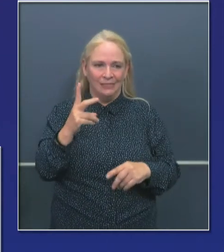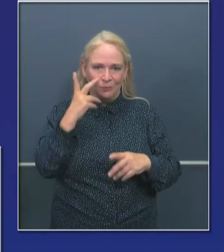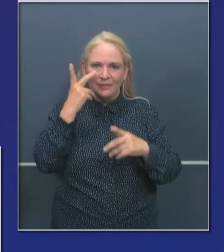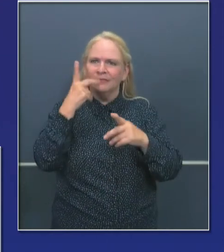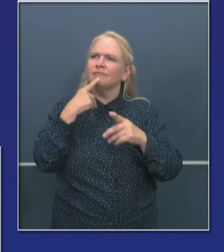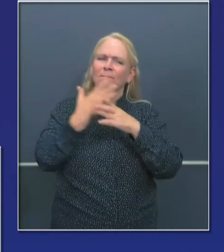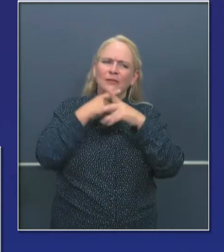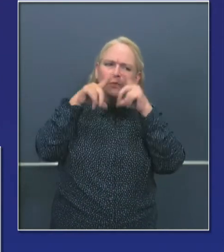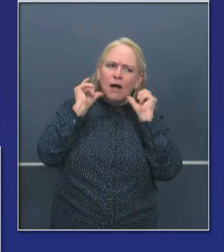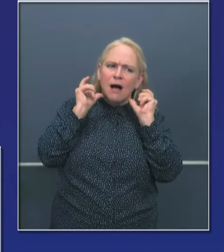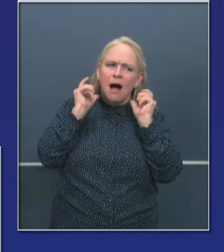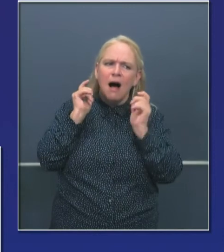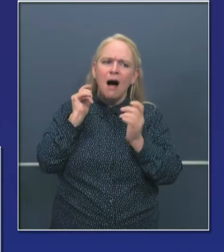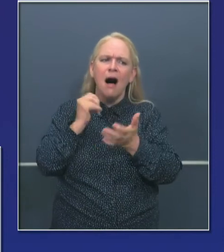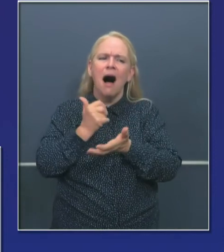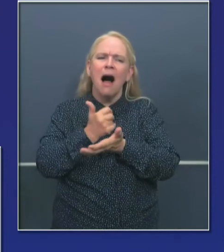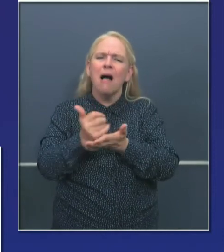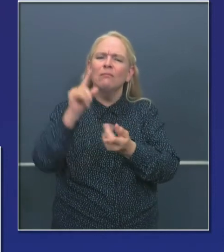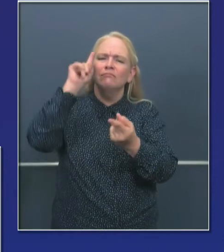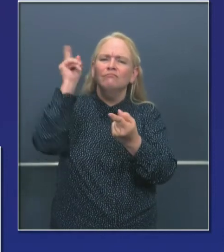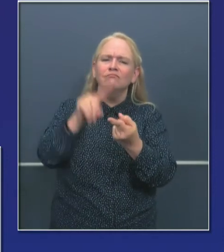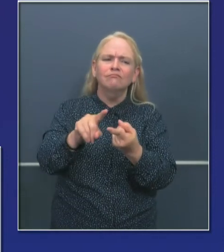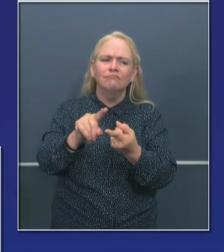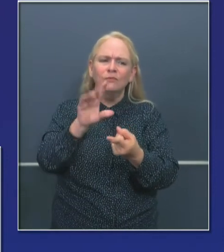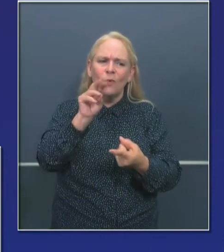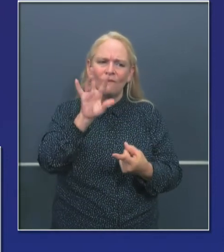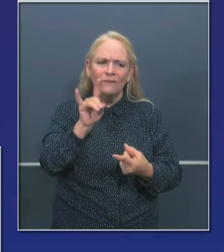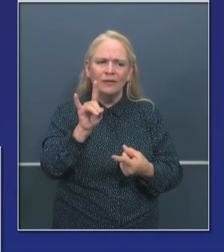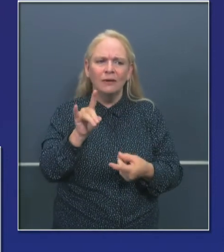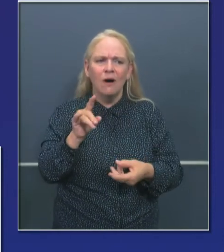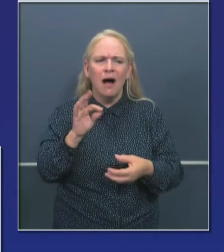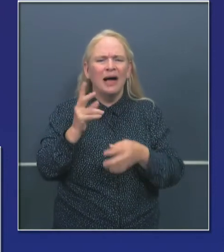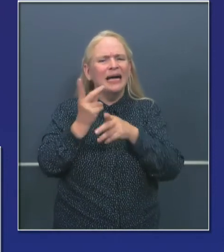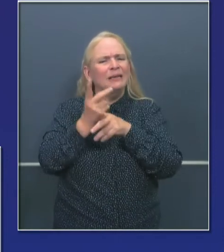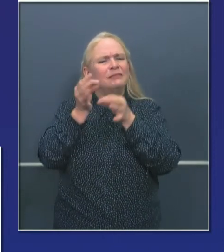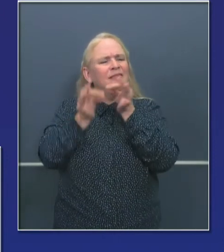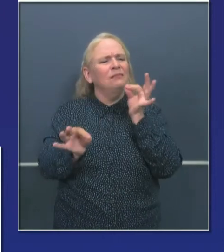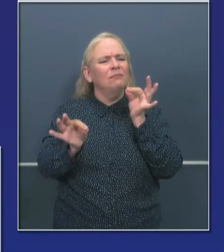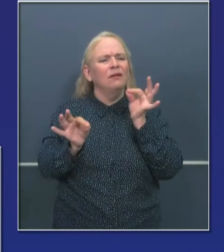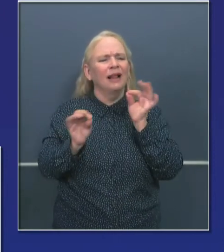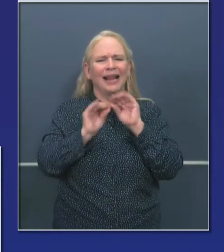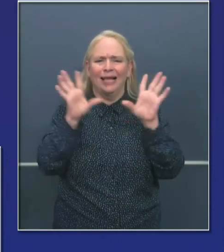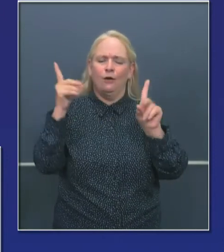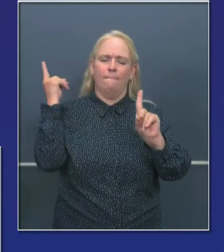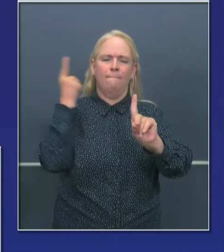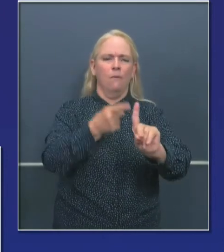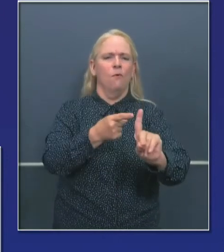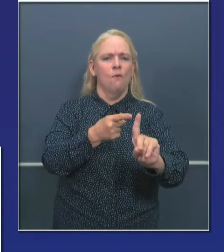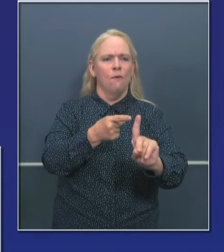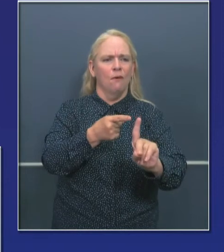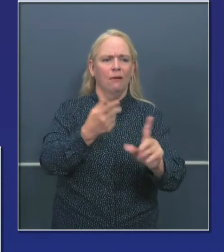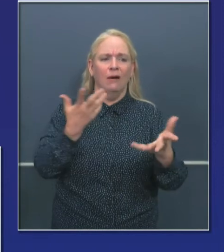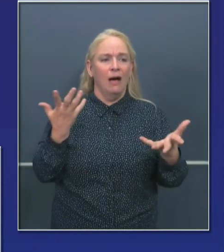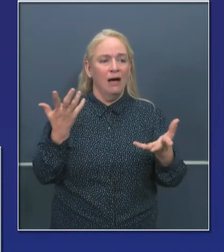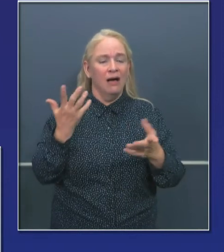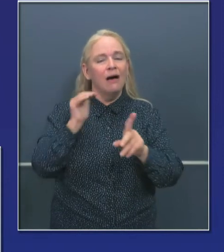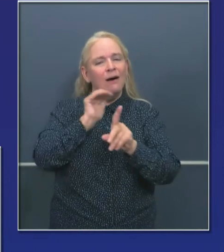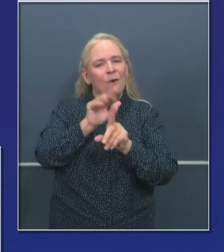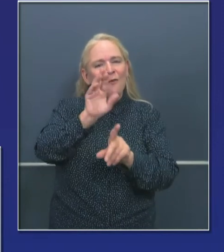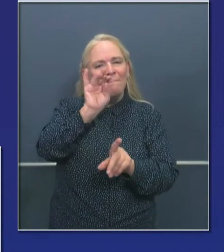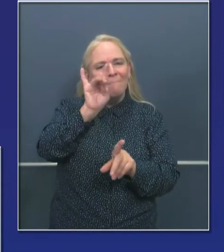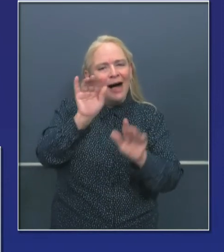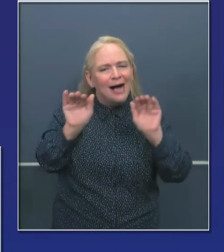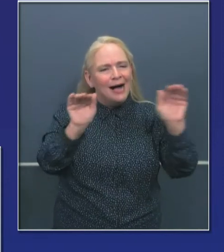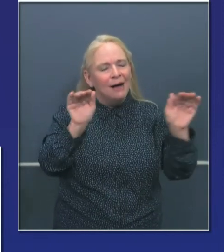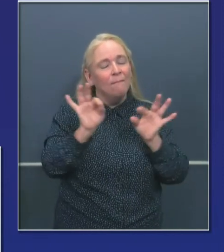spread, trying to make this as simplistic as we can, but as pointed as we can, as a reminder of the